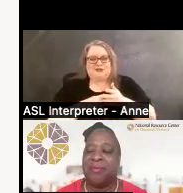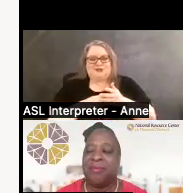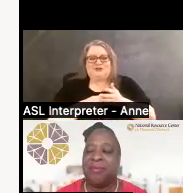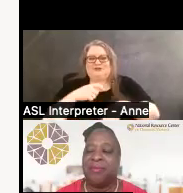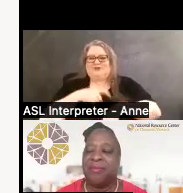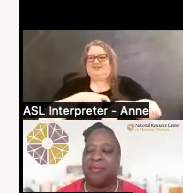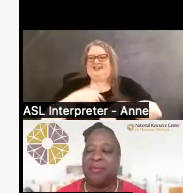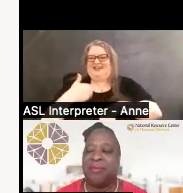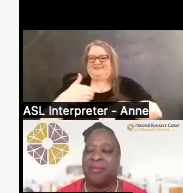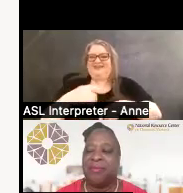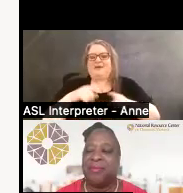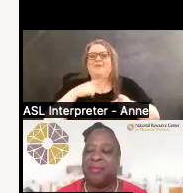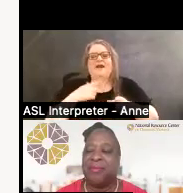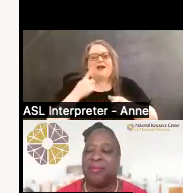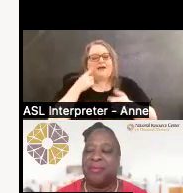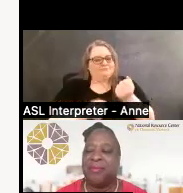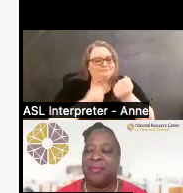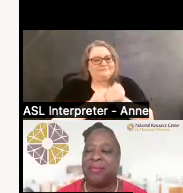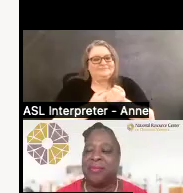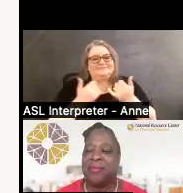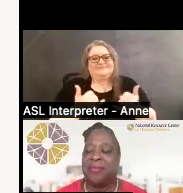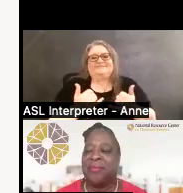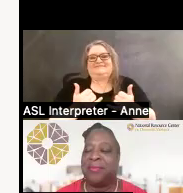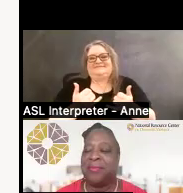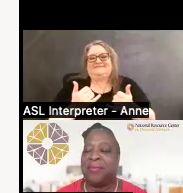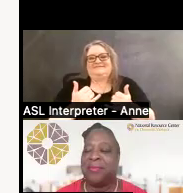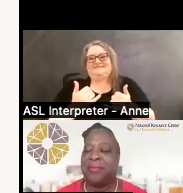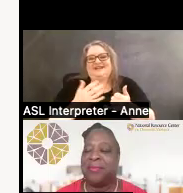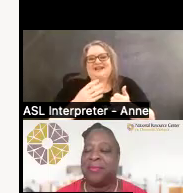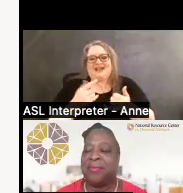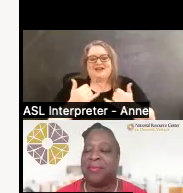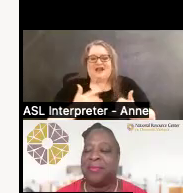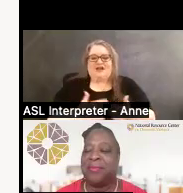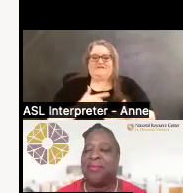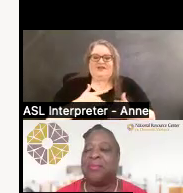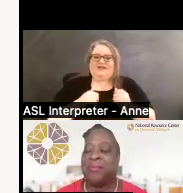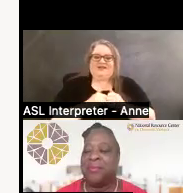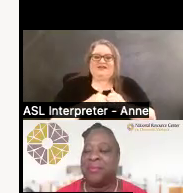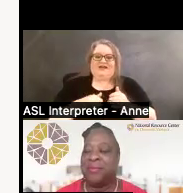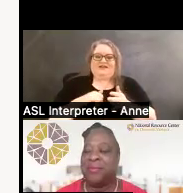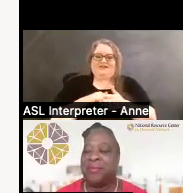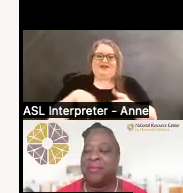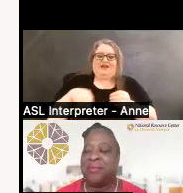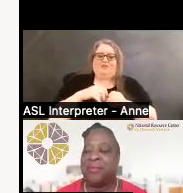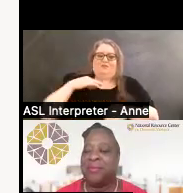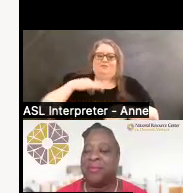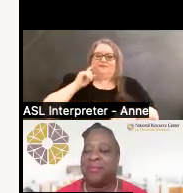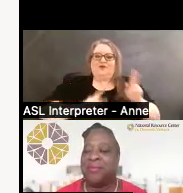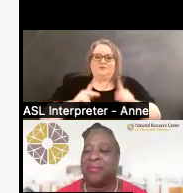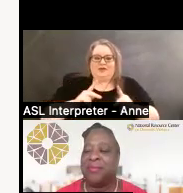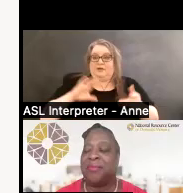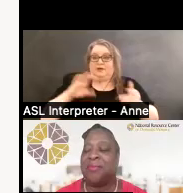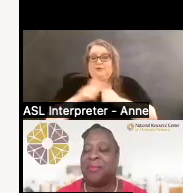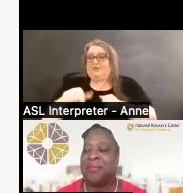board with the way they were doing it, and I feel like it was much more beneficial to people than any other system